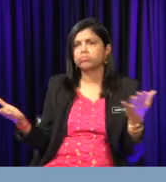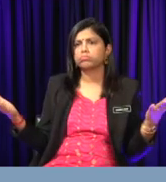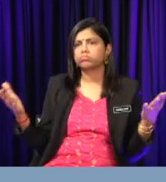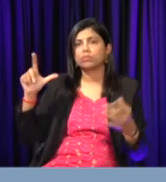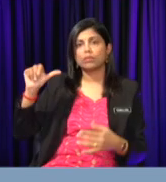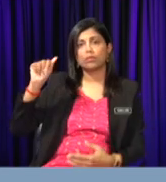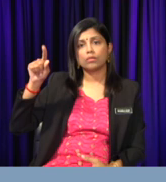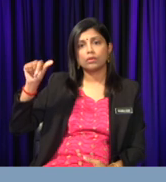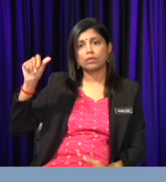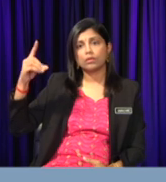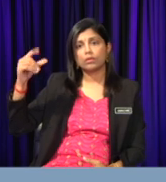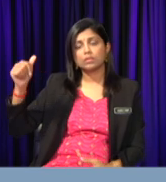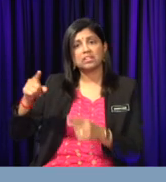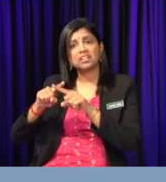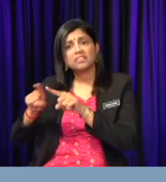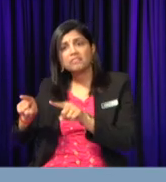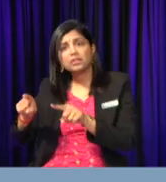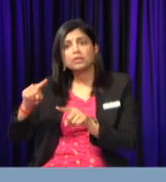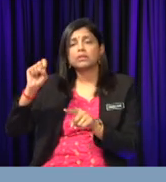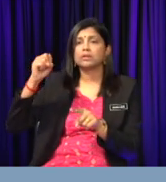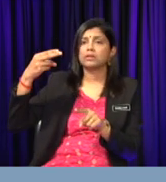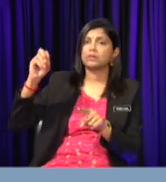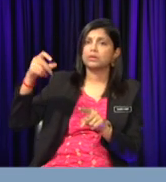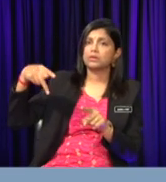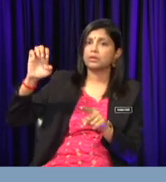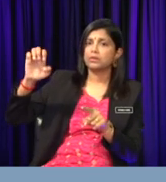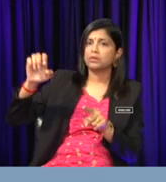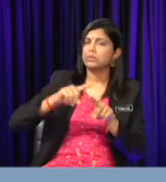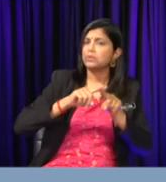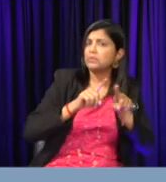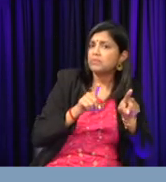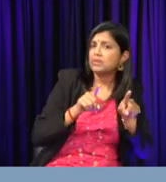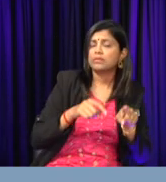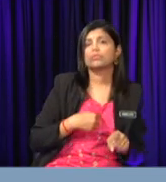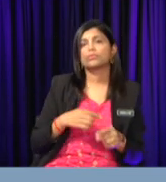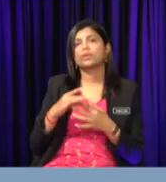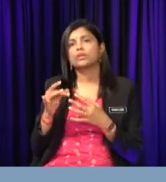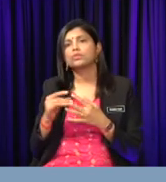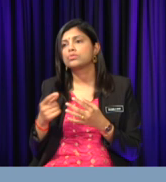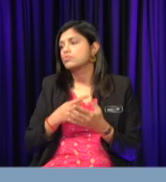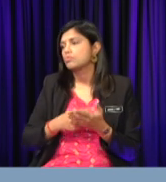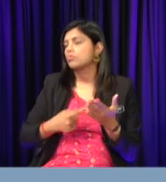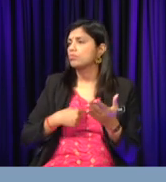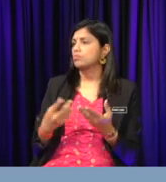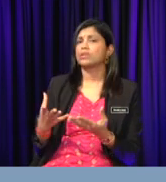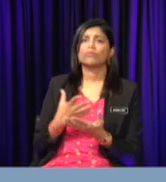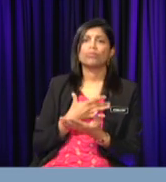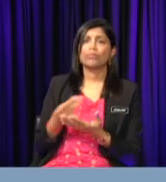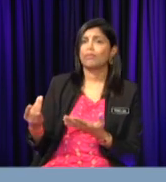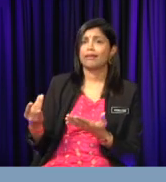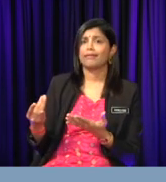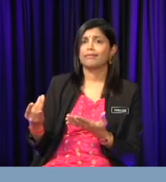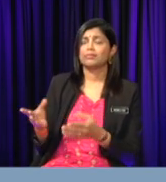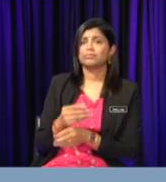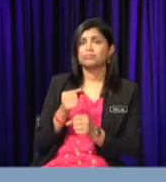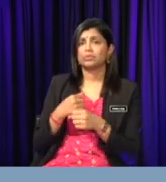of clothes and Shopee has different designs of clothes. So we can choose whatever in our preference to get nice clothes,